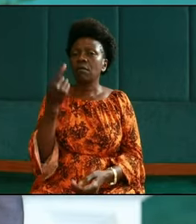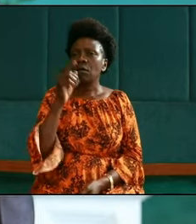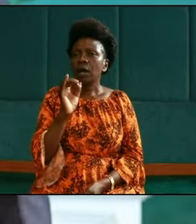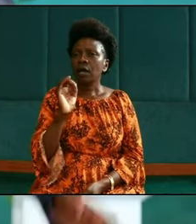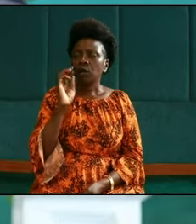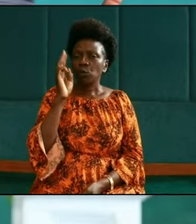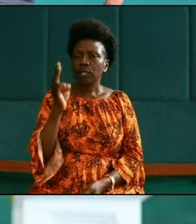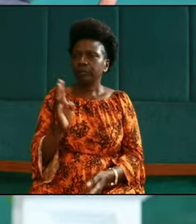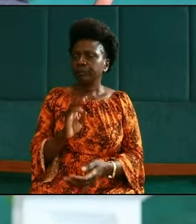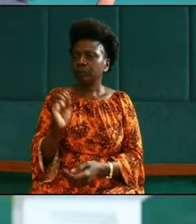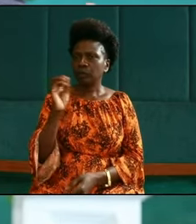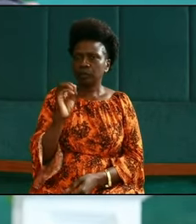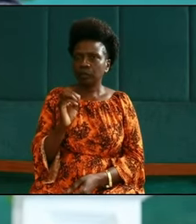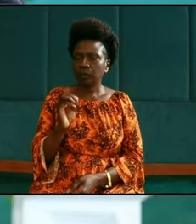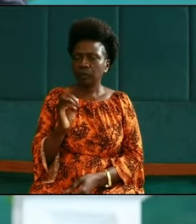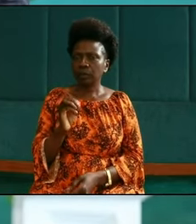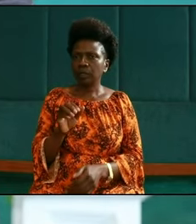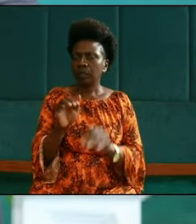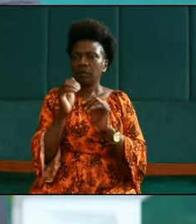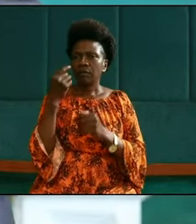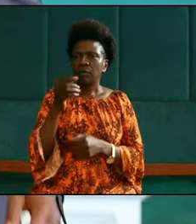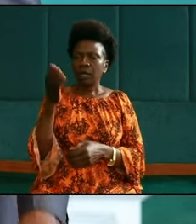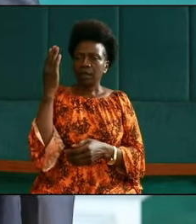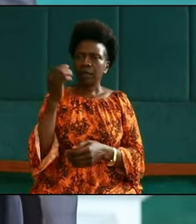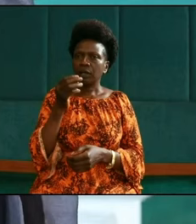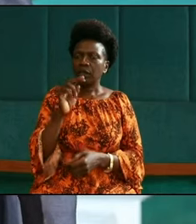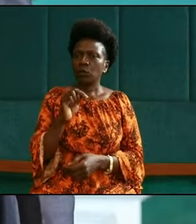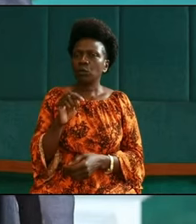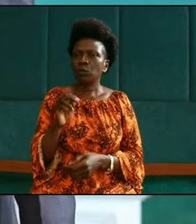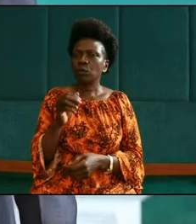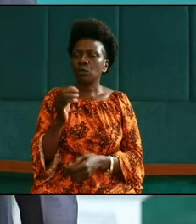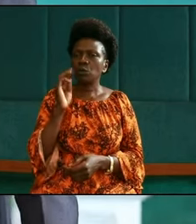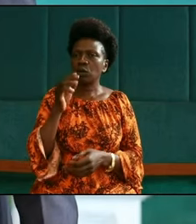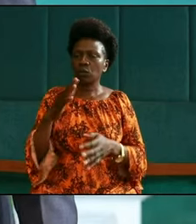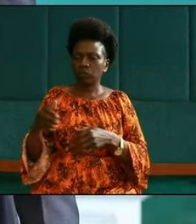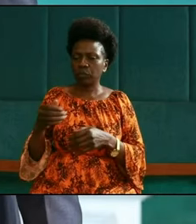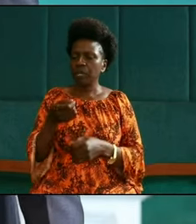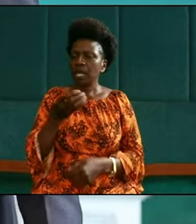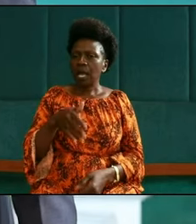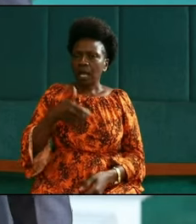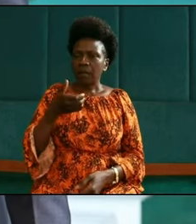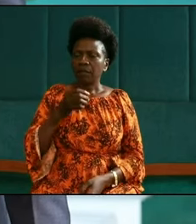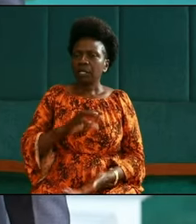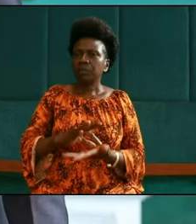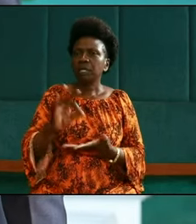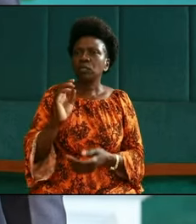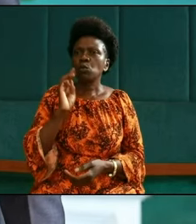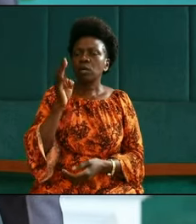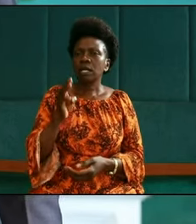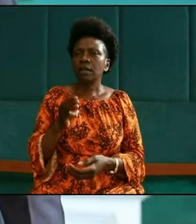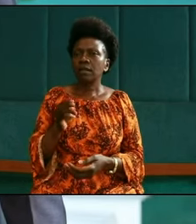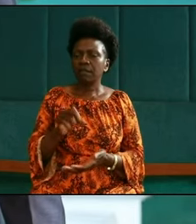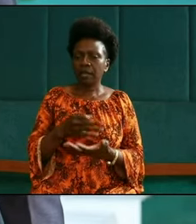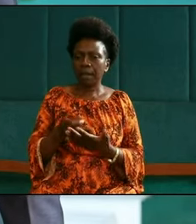not contend forever, nor will I always be angry, for the spirit would